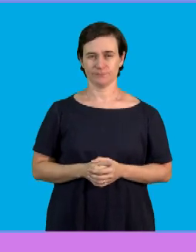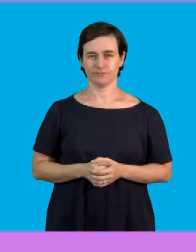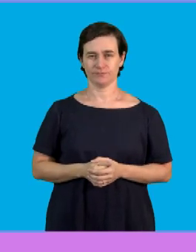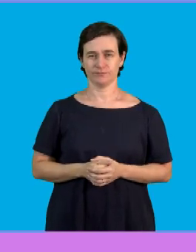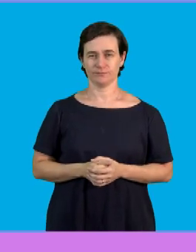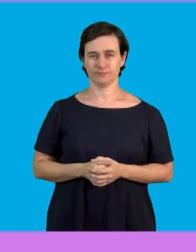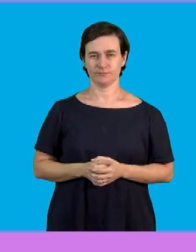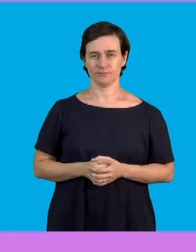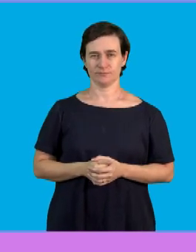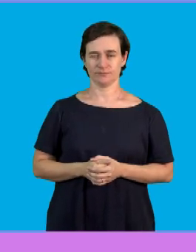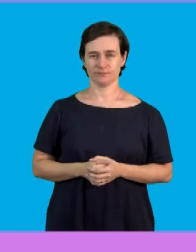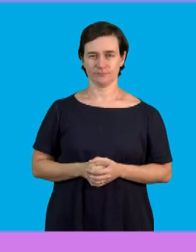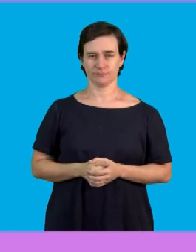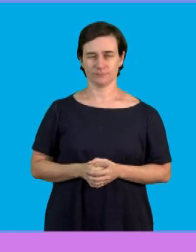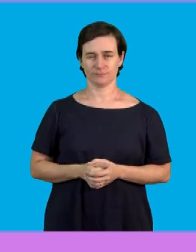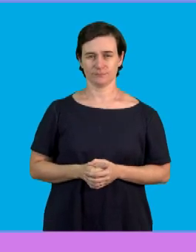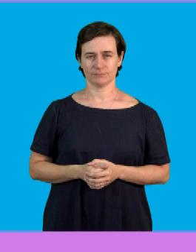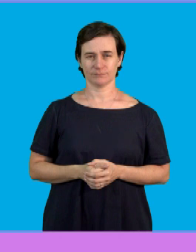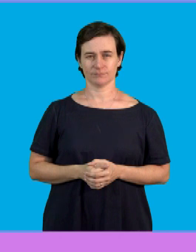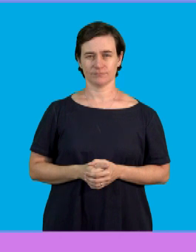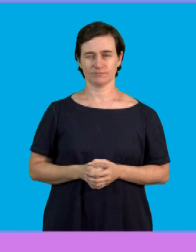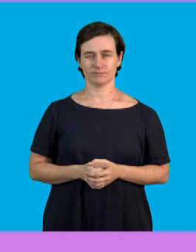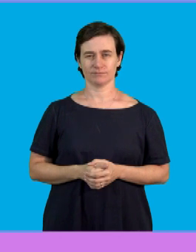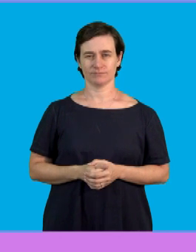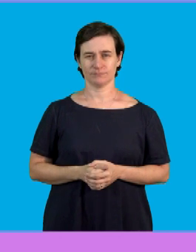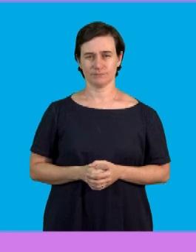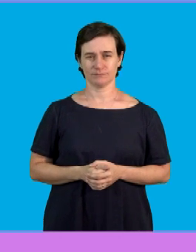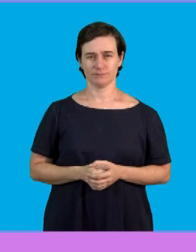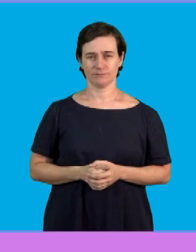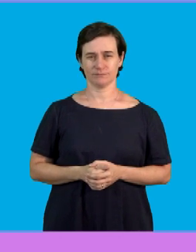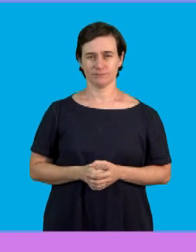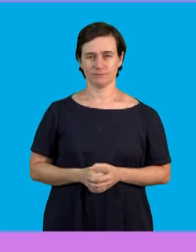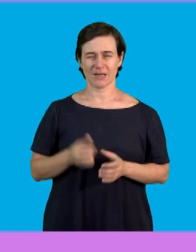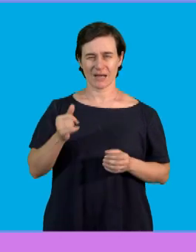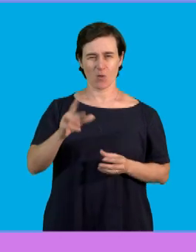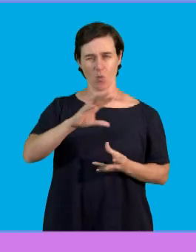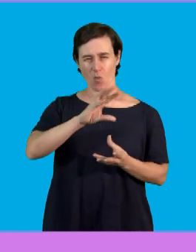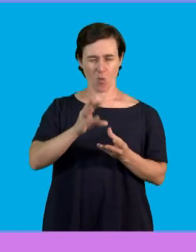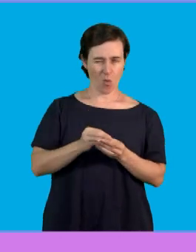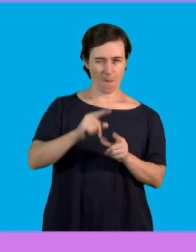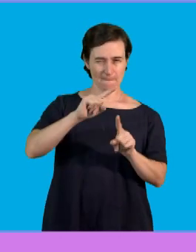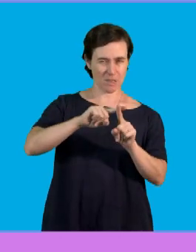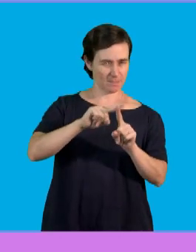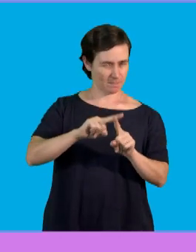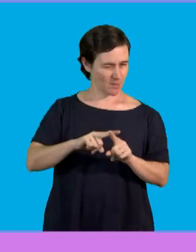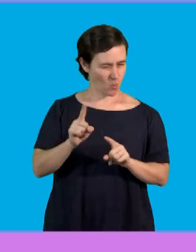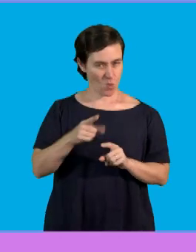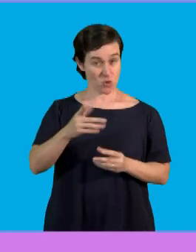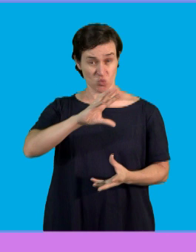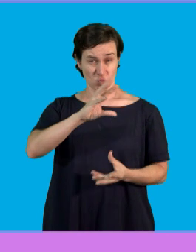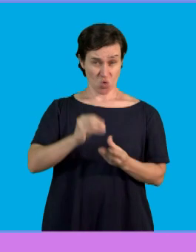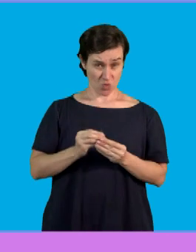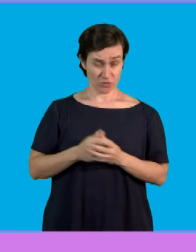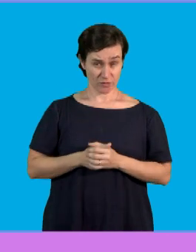191 rand 7 cents. So now working those three values, they will give you a total